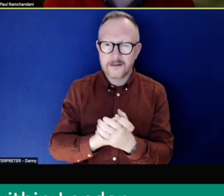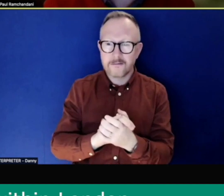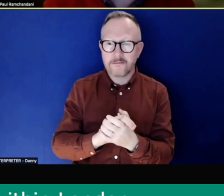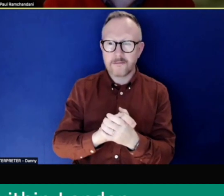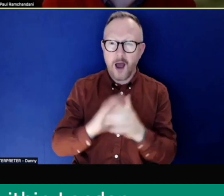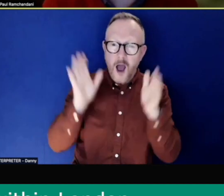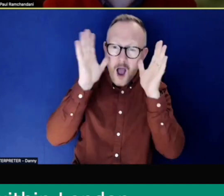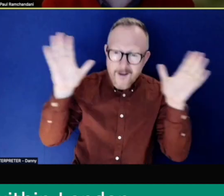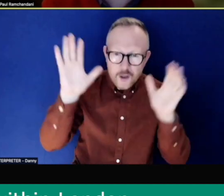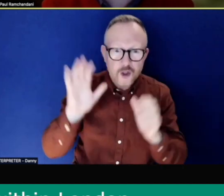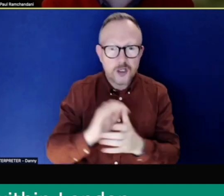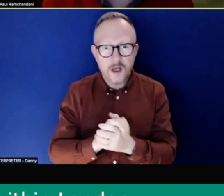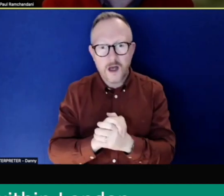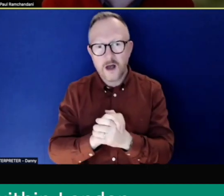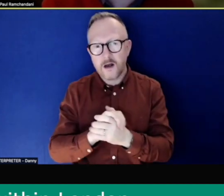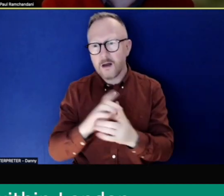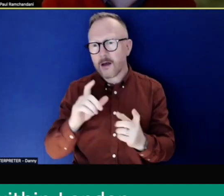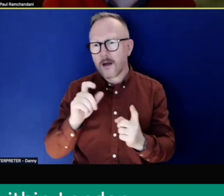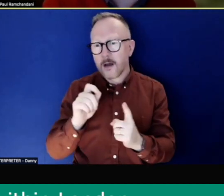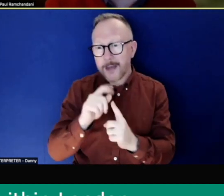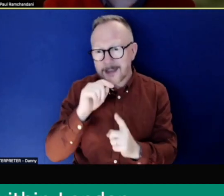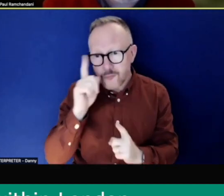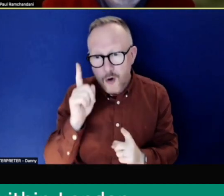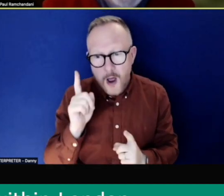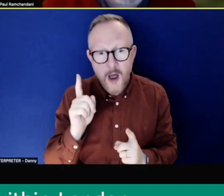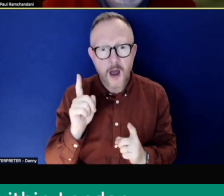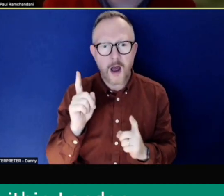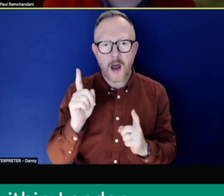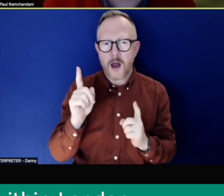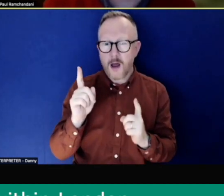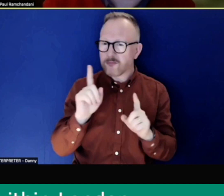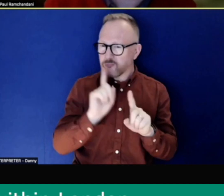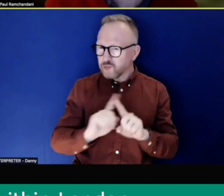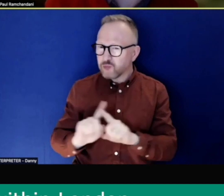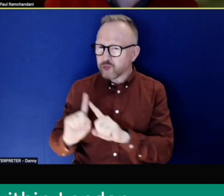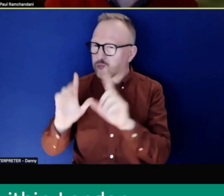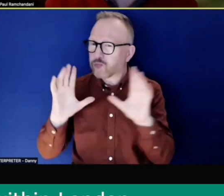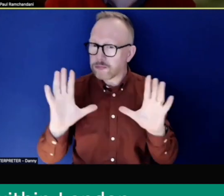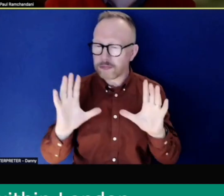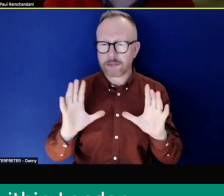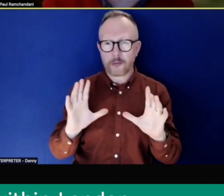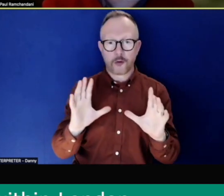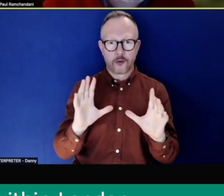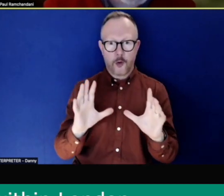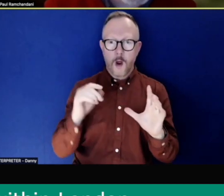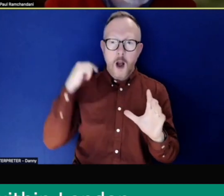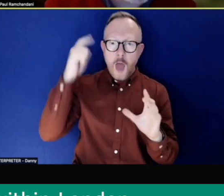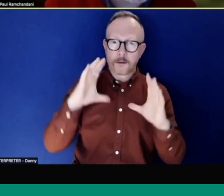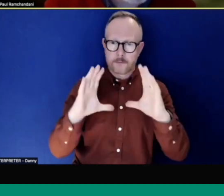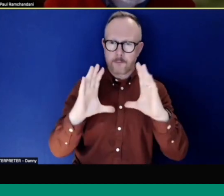broad range of populations within London and out in the wide periphery of London,